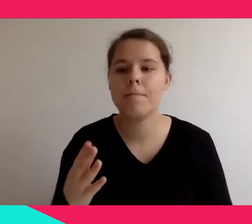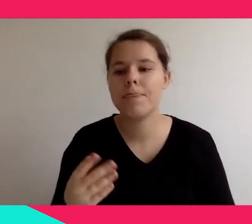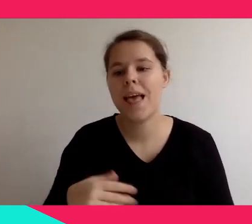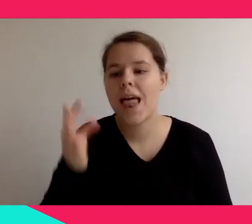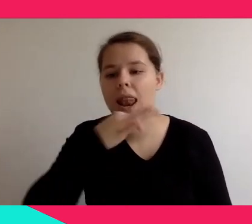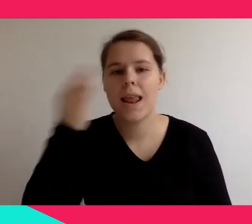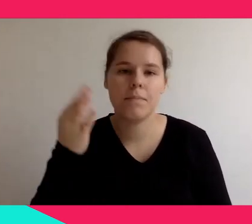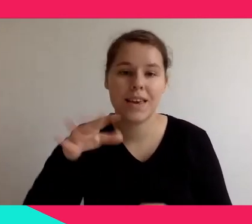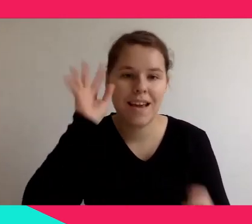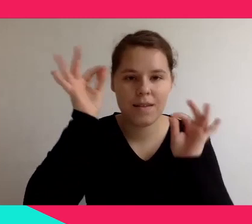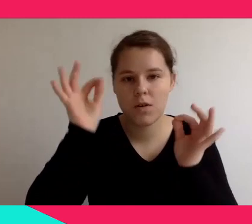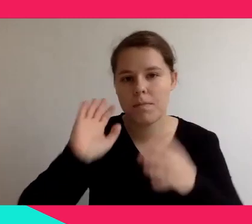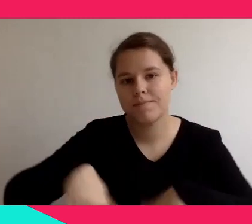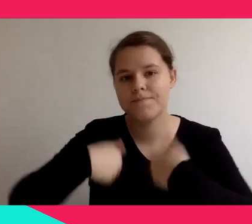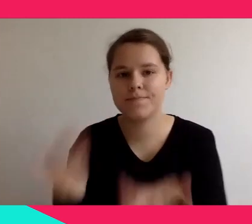empathy